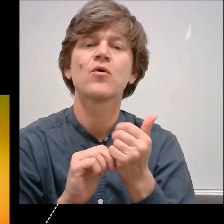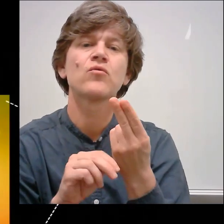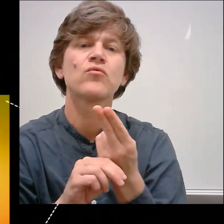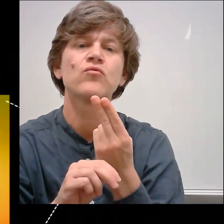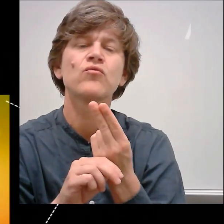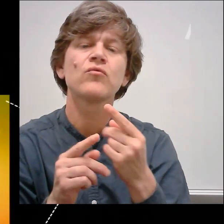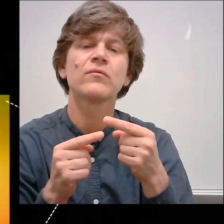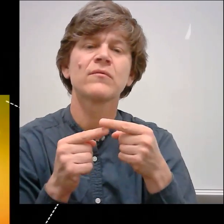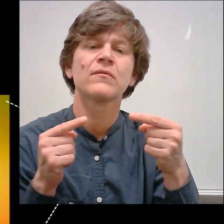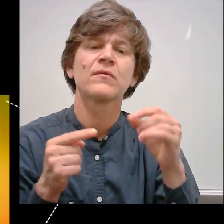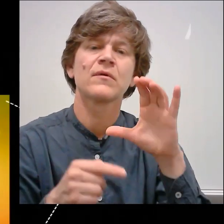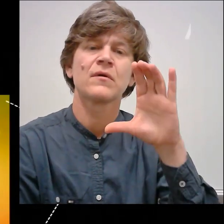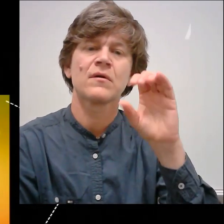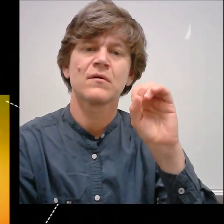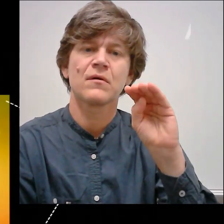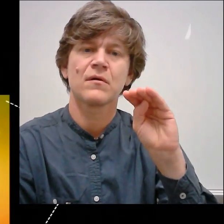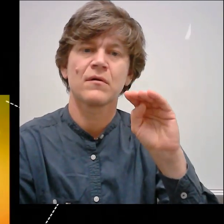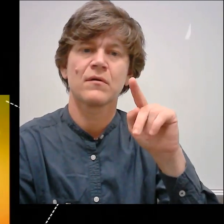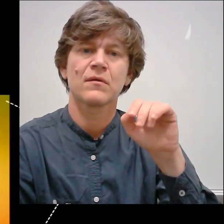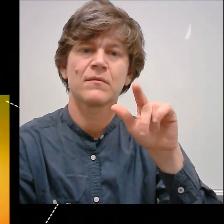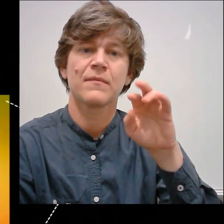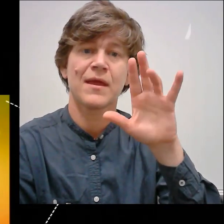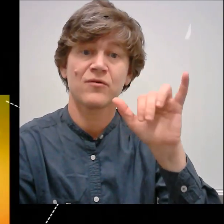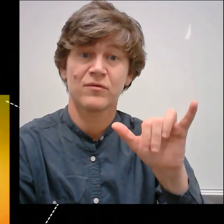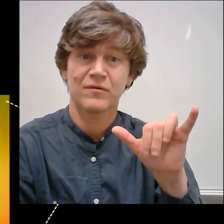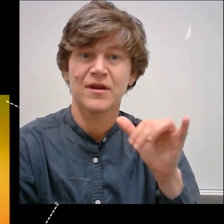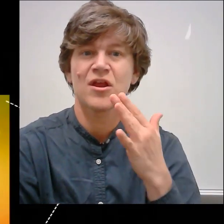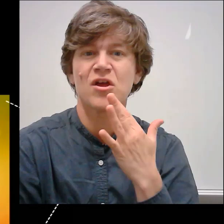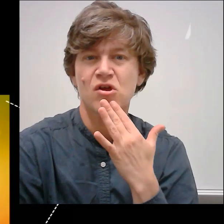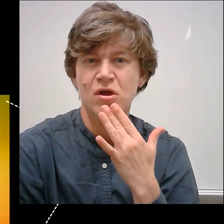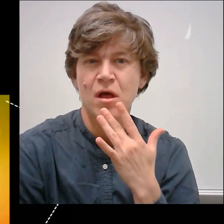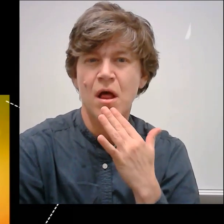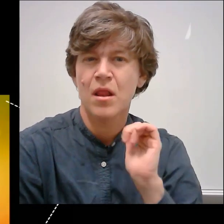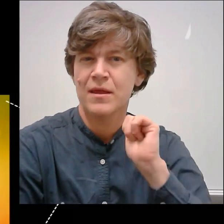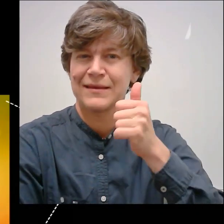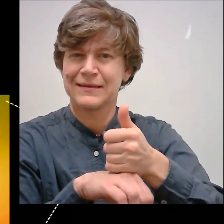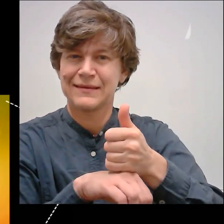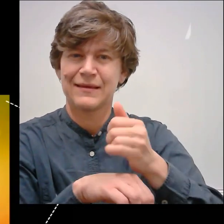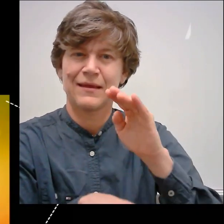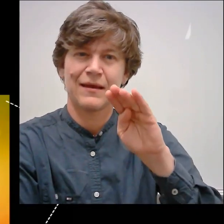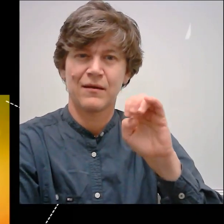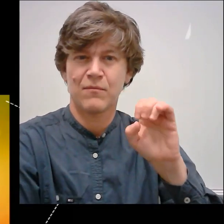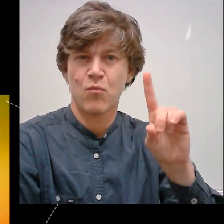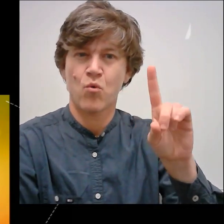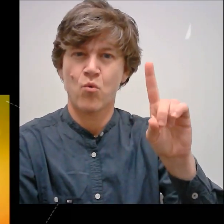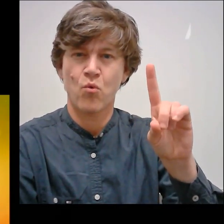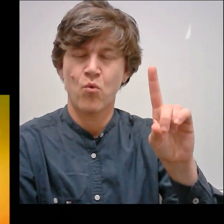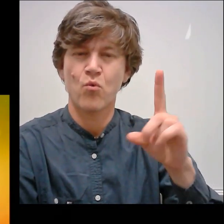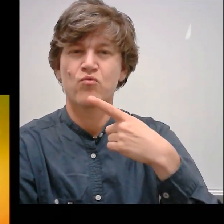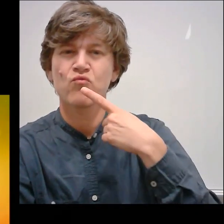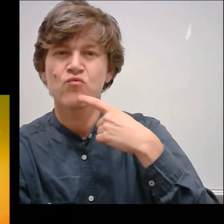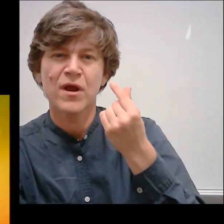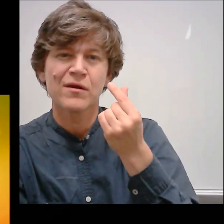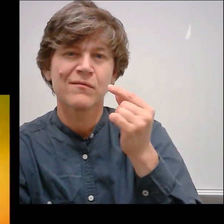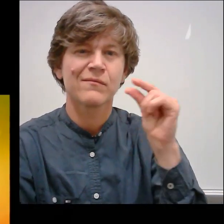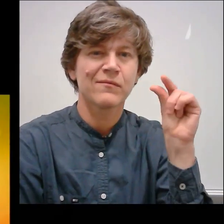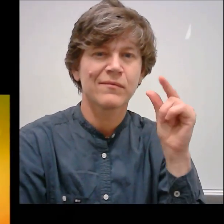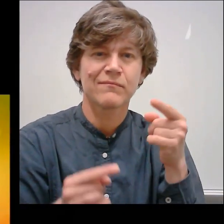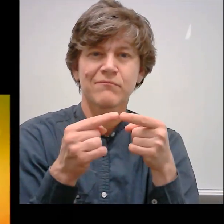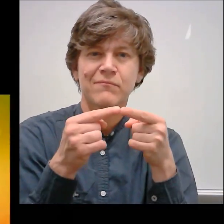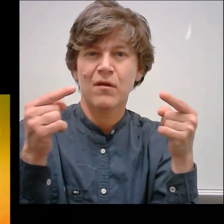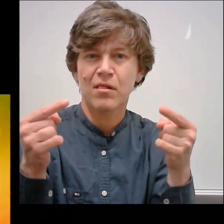combination, in addition to helping direct the eye, assists in defining the mood and expression of personal style. As with the